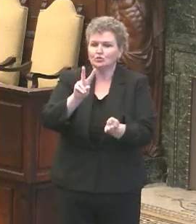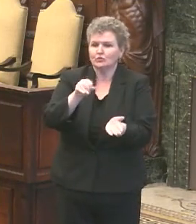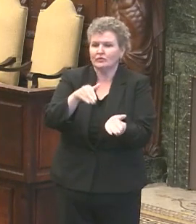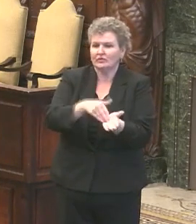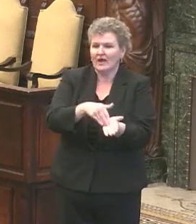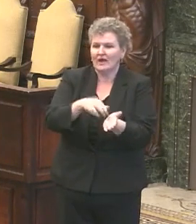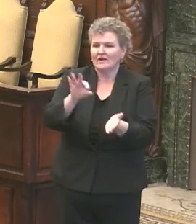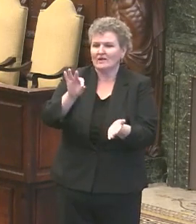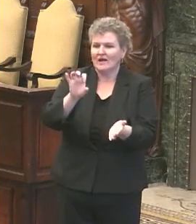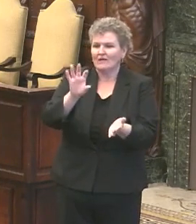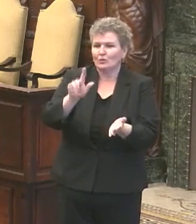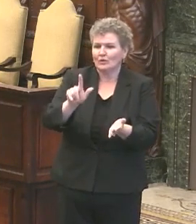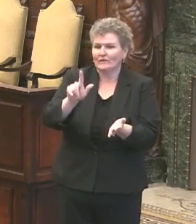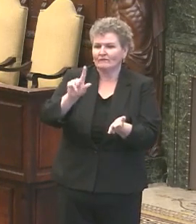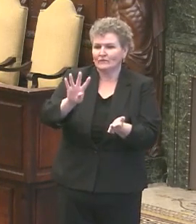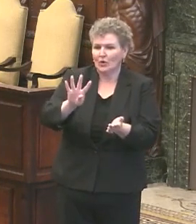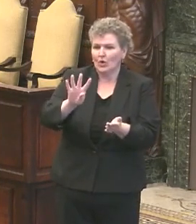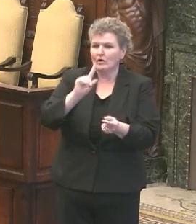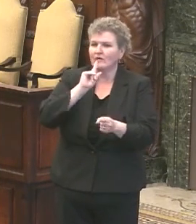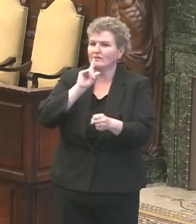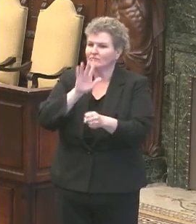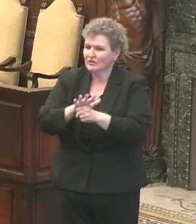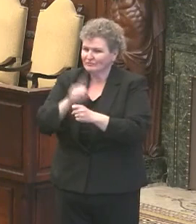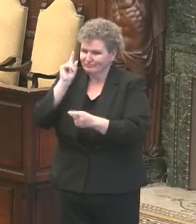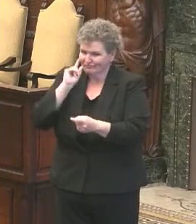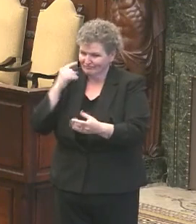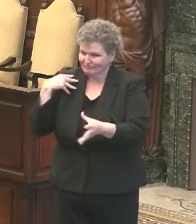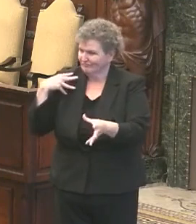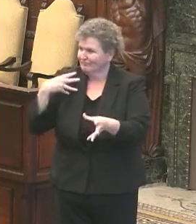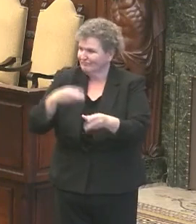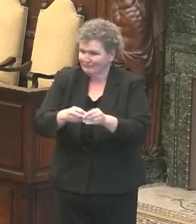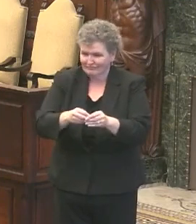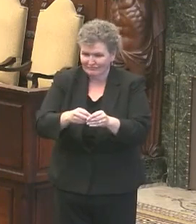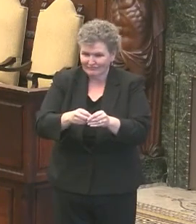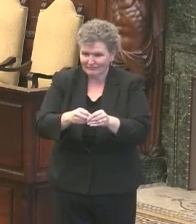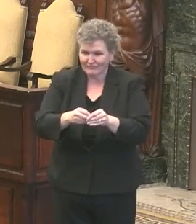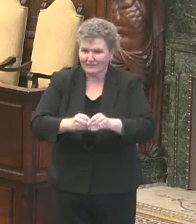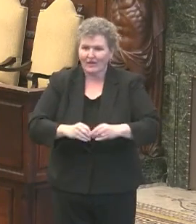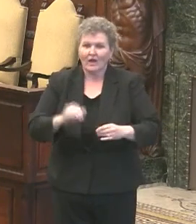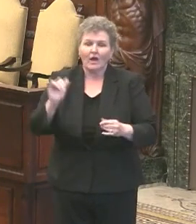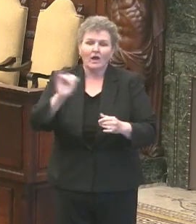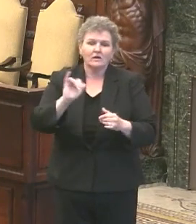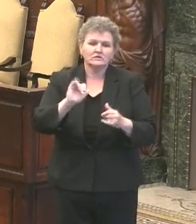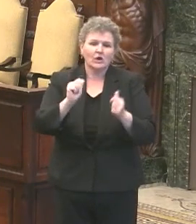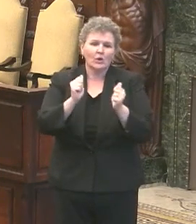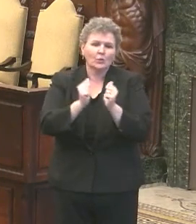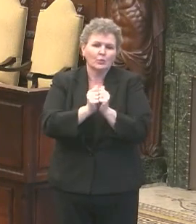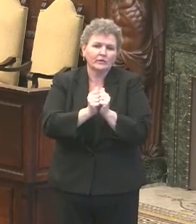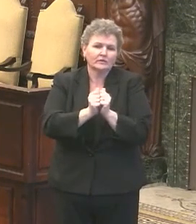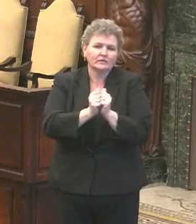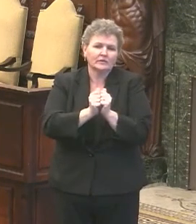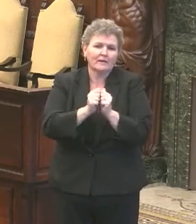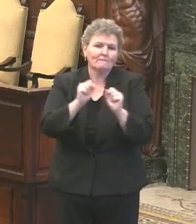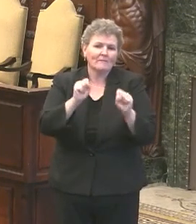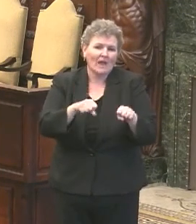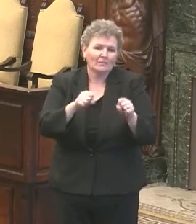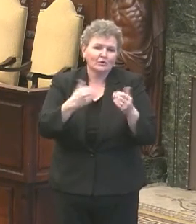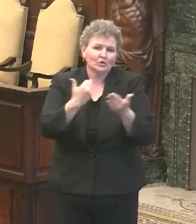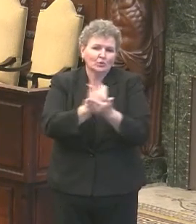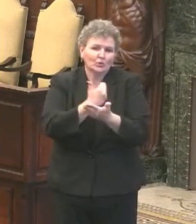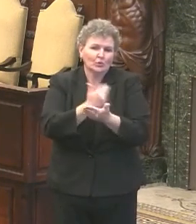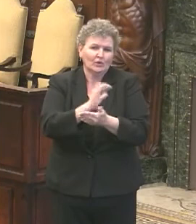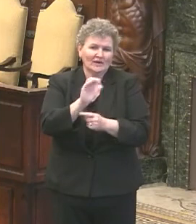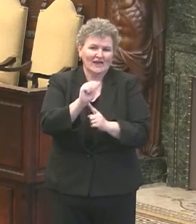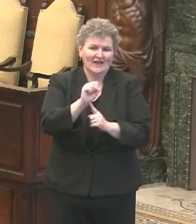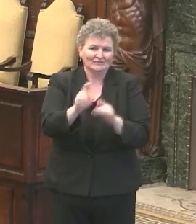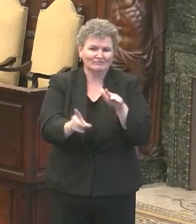42,924 confirmed cases since the beginning of the epidemic. Now, in addition to that, we have 22 new probable cases diagnosed by the